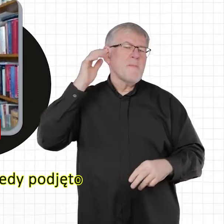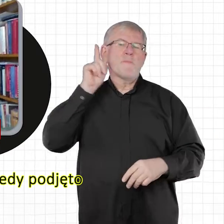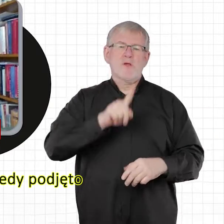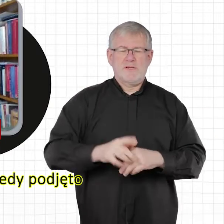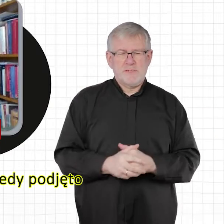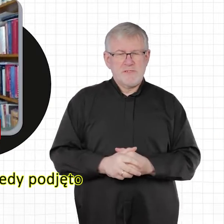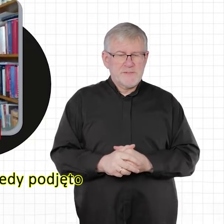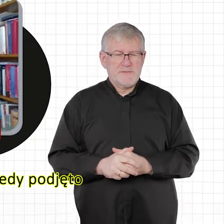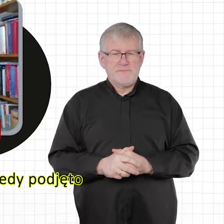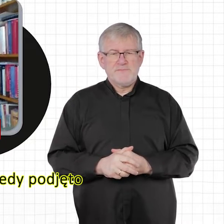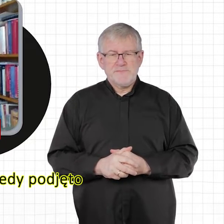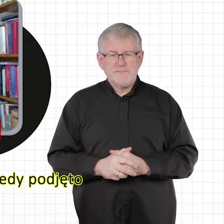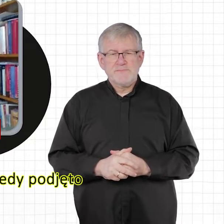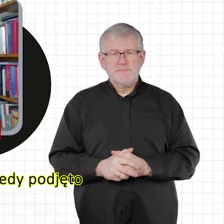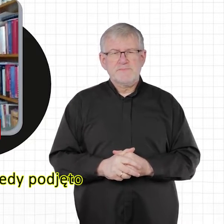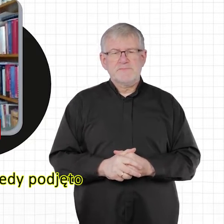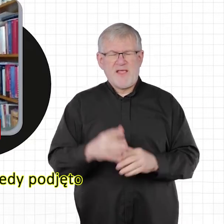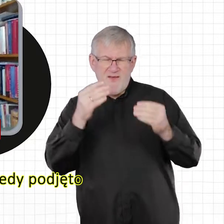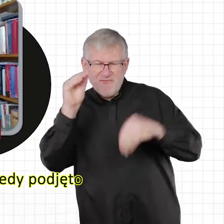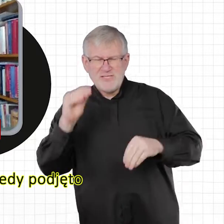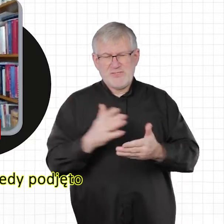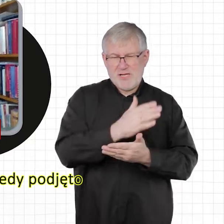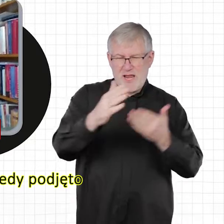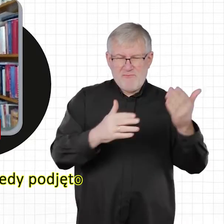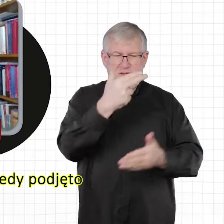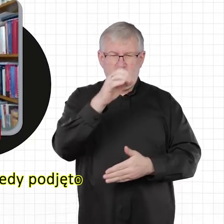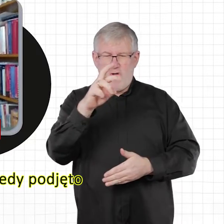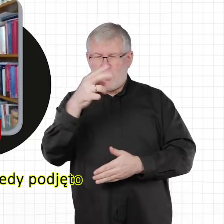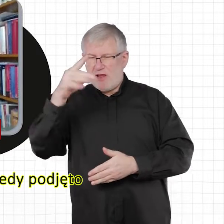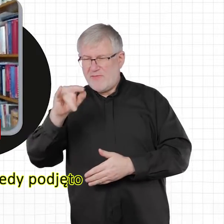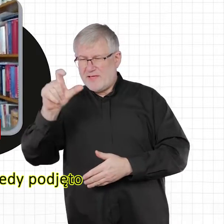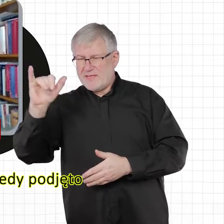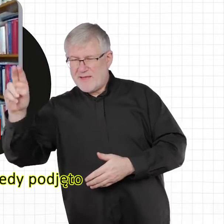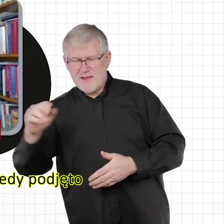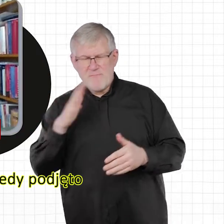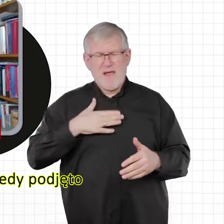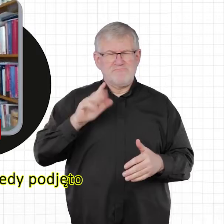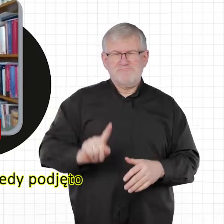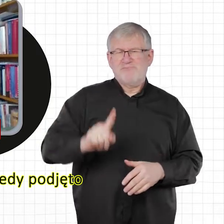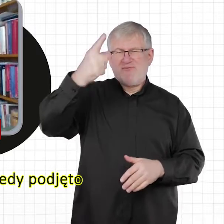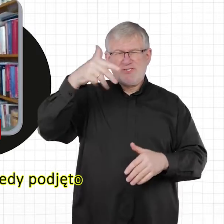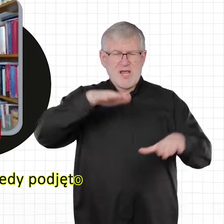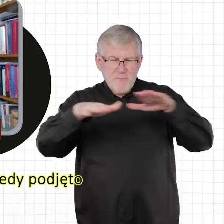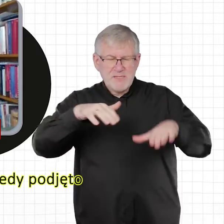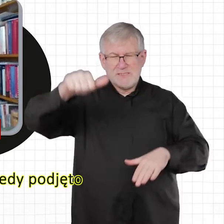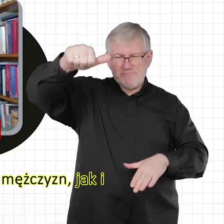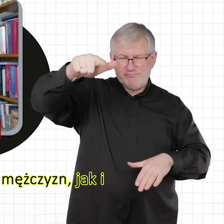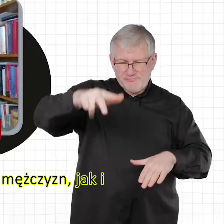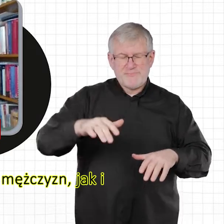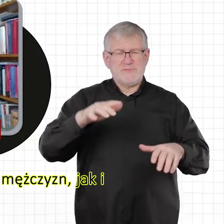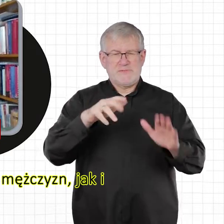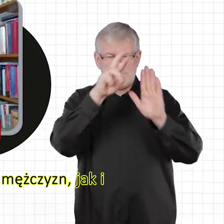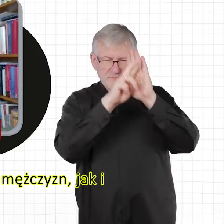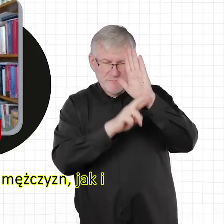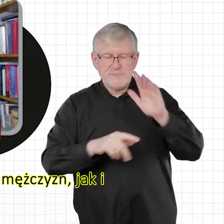around 1900, between and after the turn of the century, 1900, there had already been some small steps taken. There